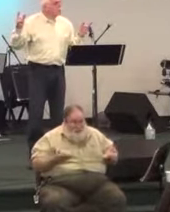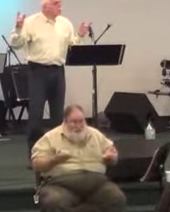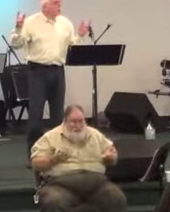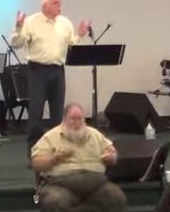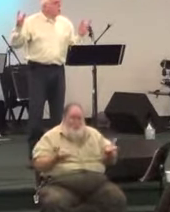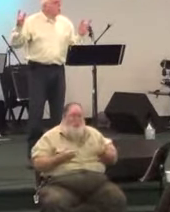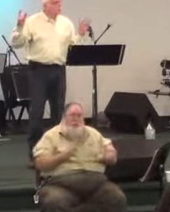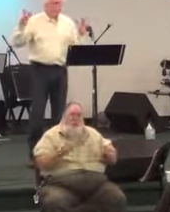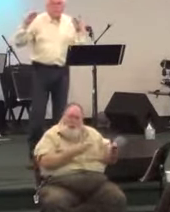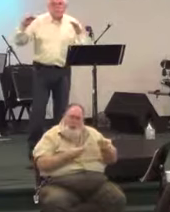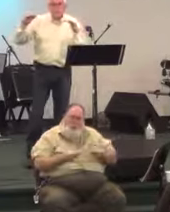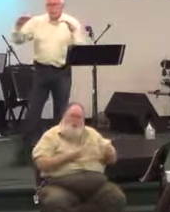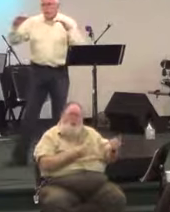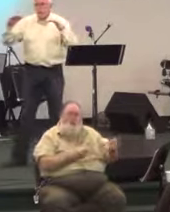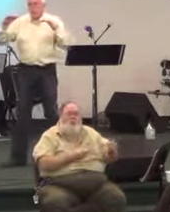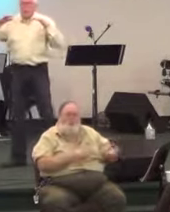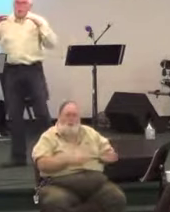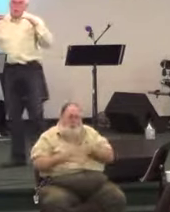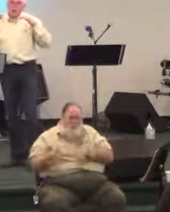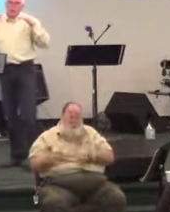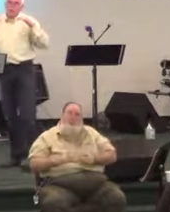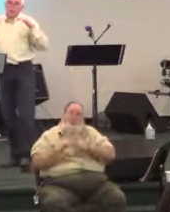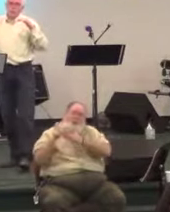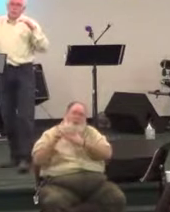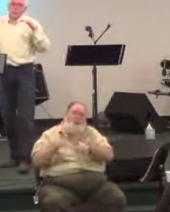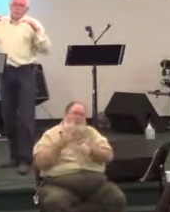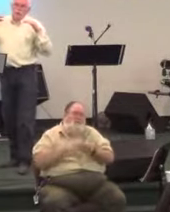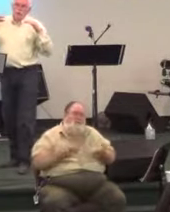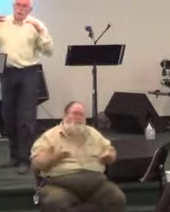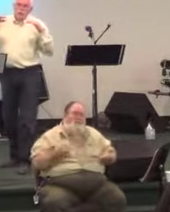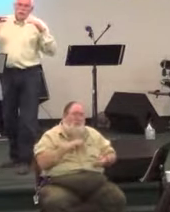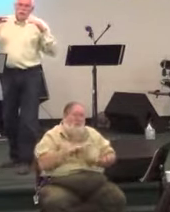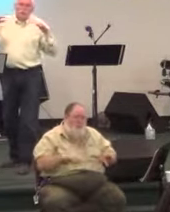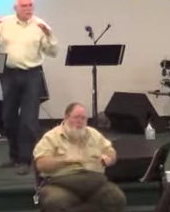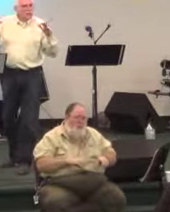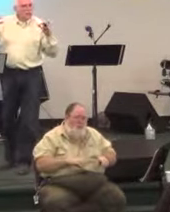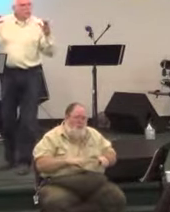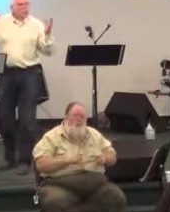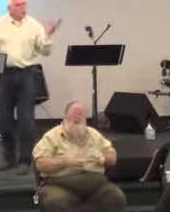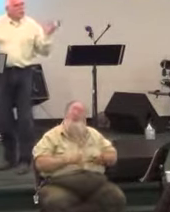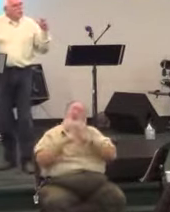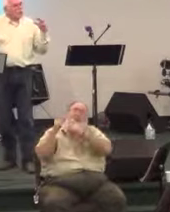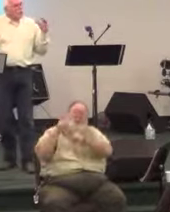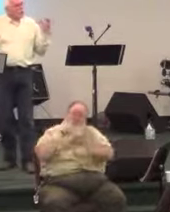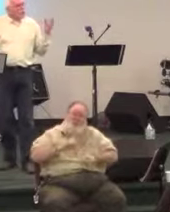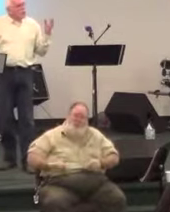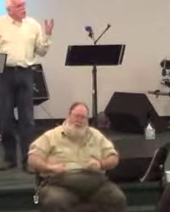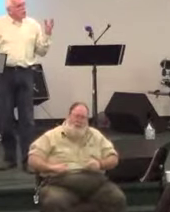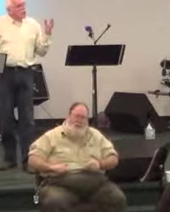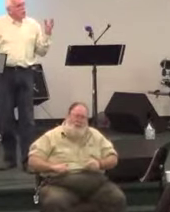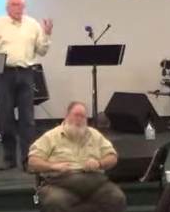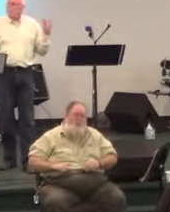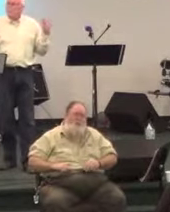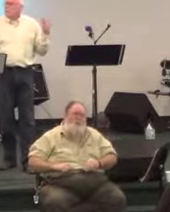The first thing that we do is give to the Lord off the top of